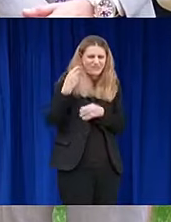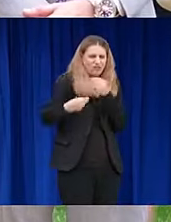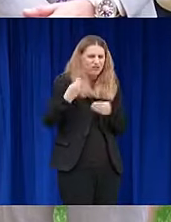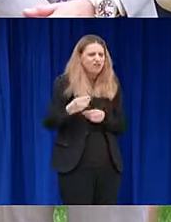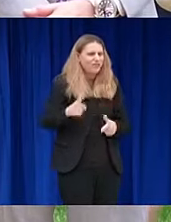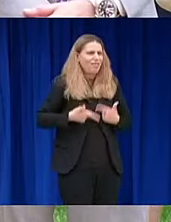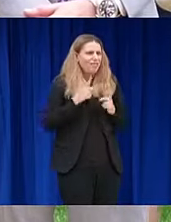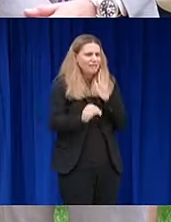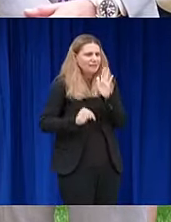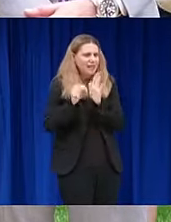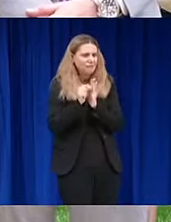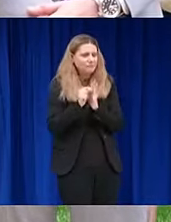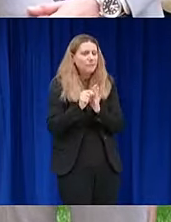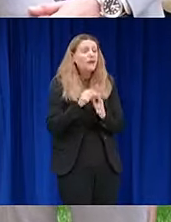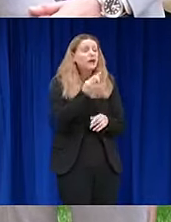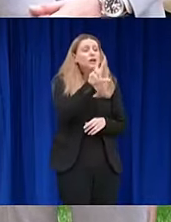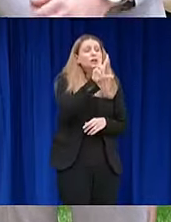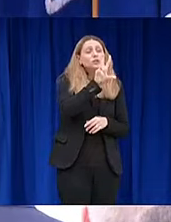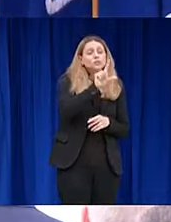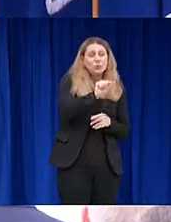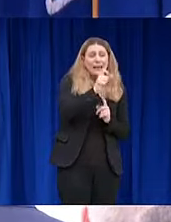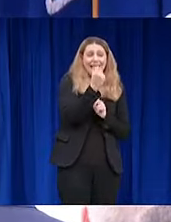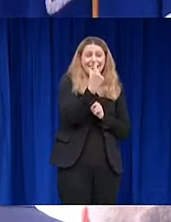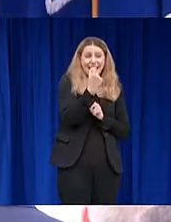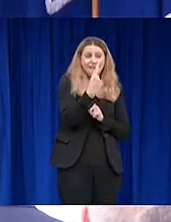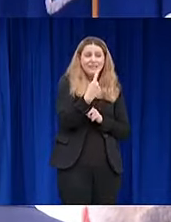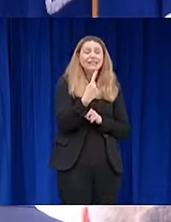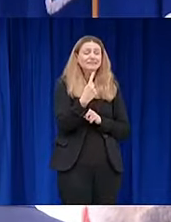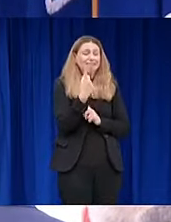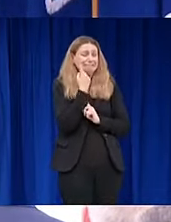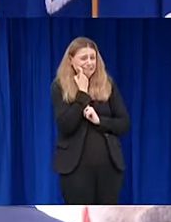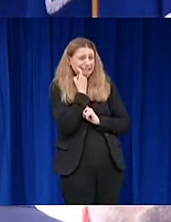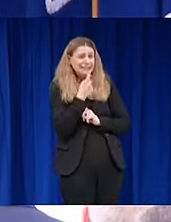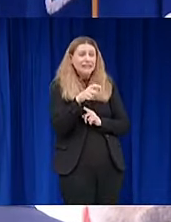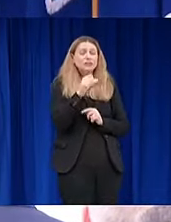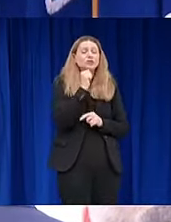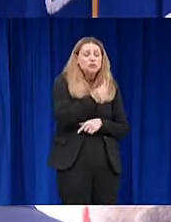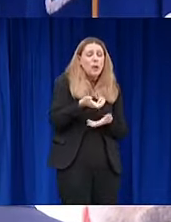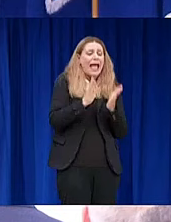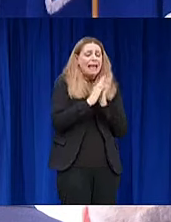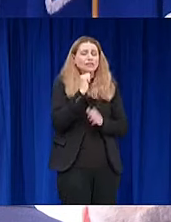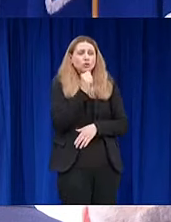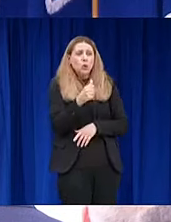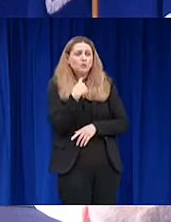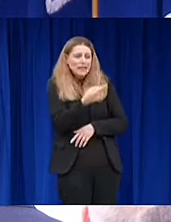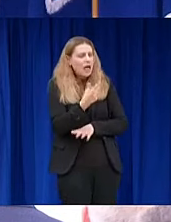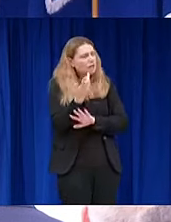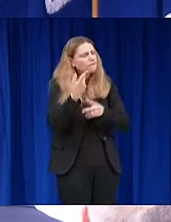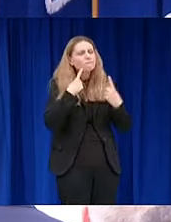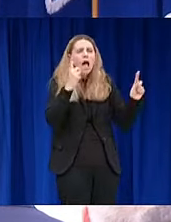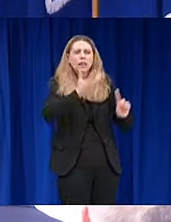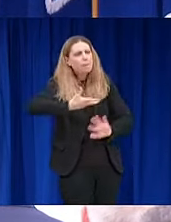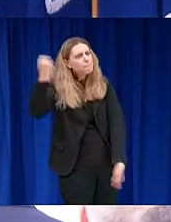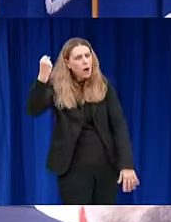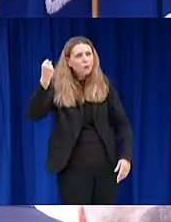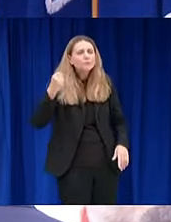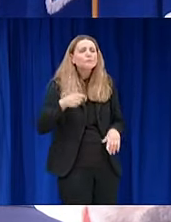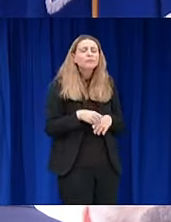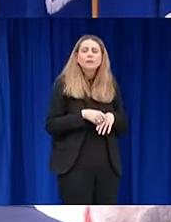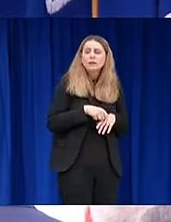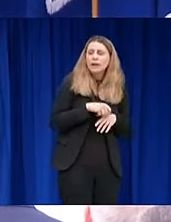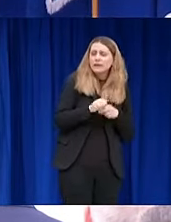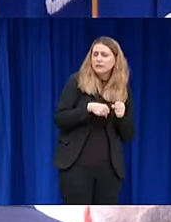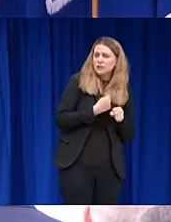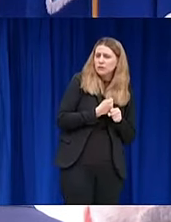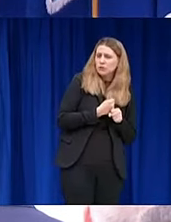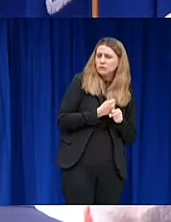Don't Tell was repealed. And as recently as the mid-1990s, the federal government could deny security clearances to gay